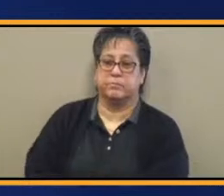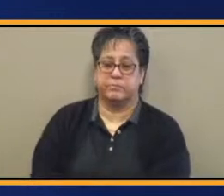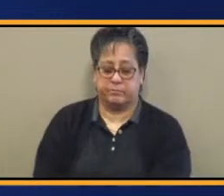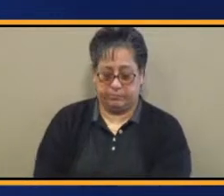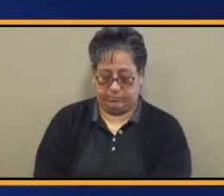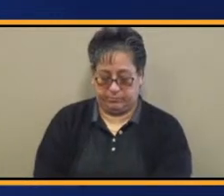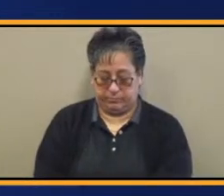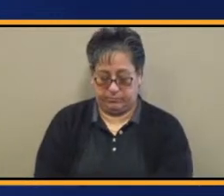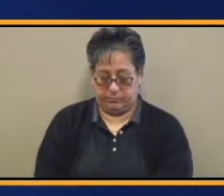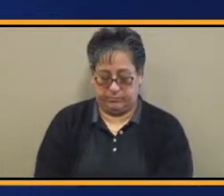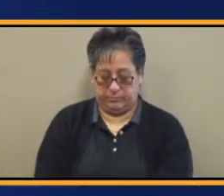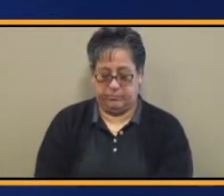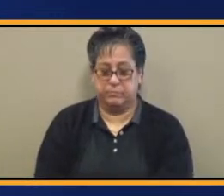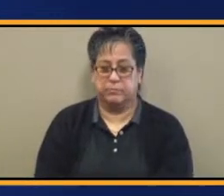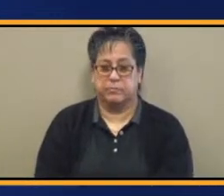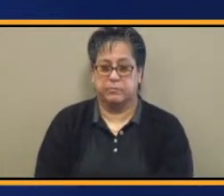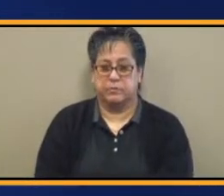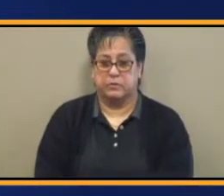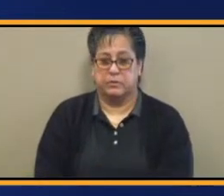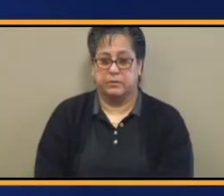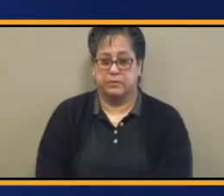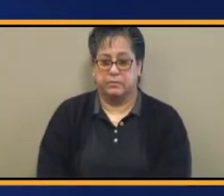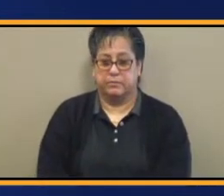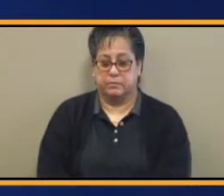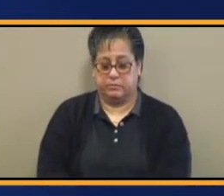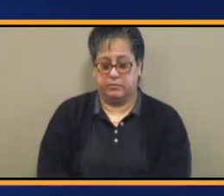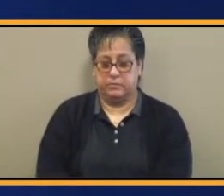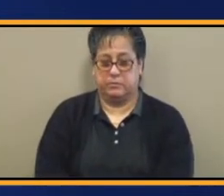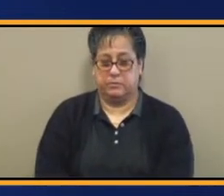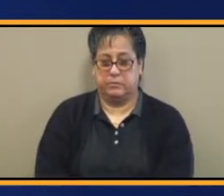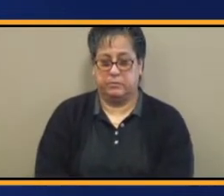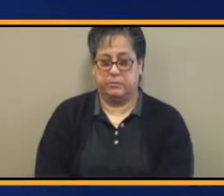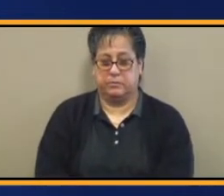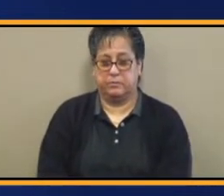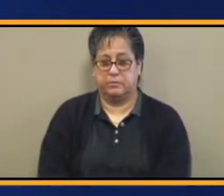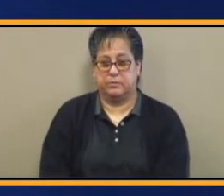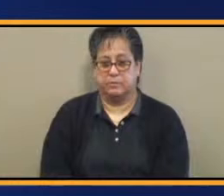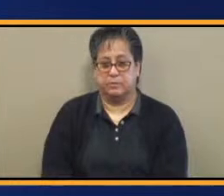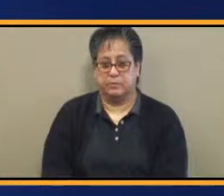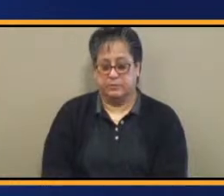So with that, I'd like to hand it over to Daniel Perez with El Paso Electric.